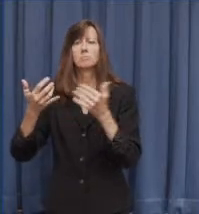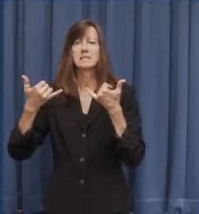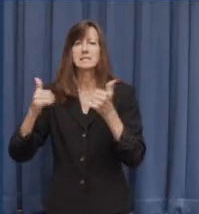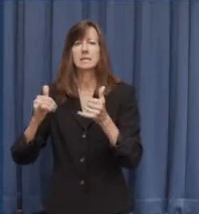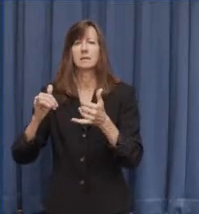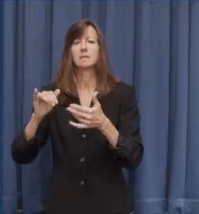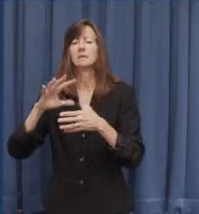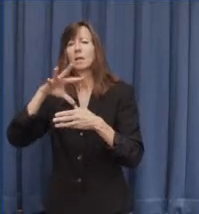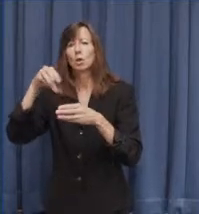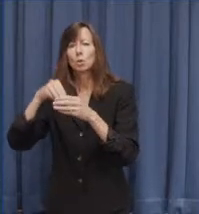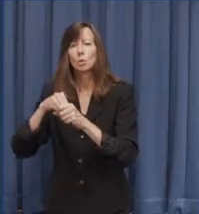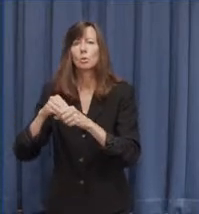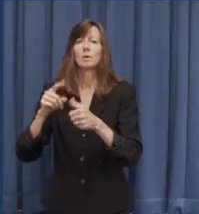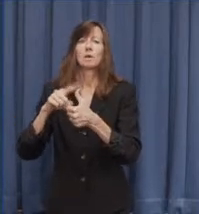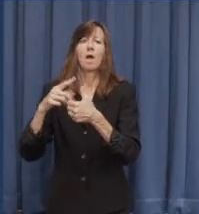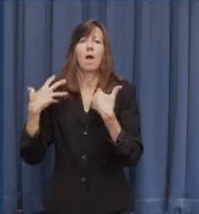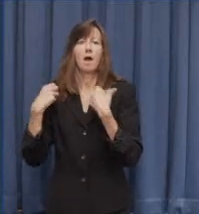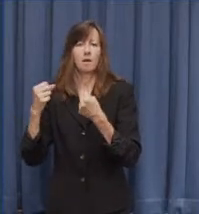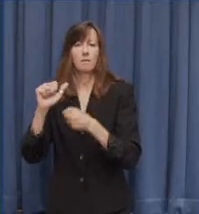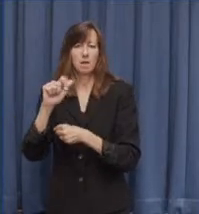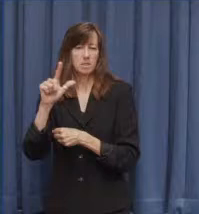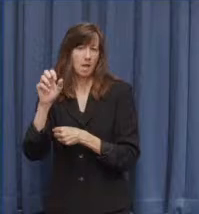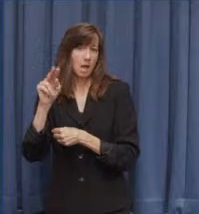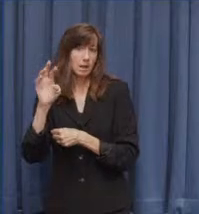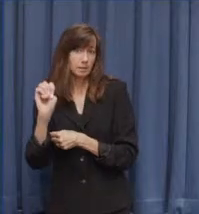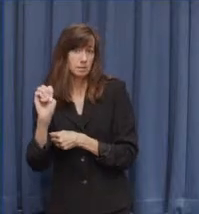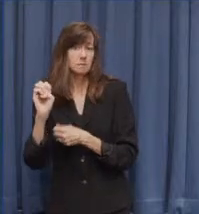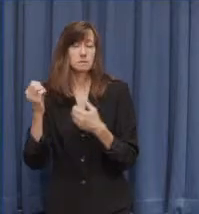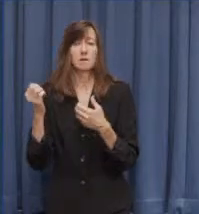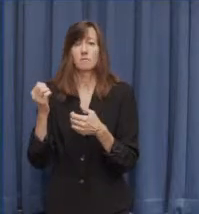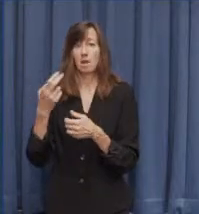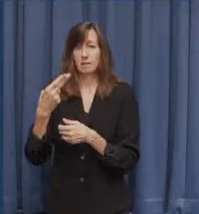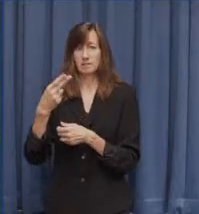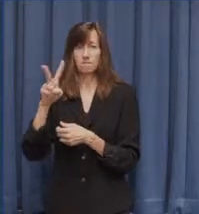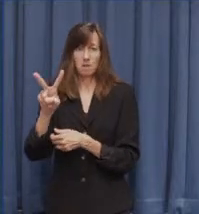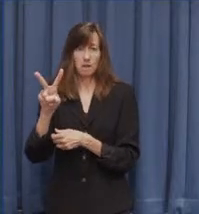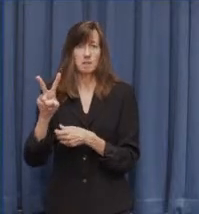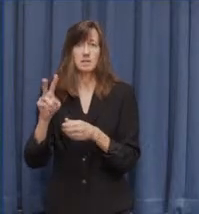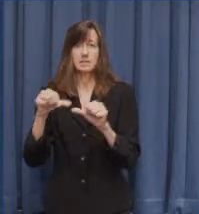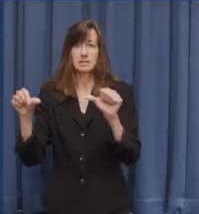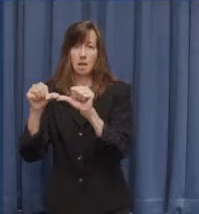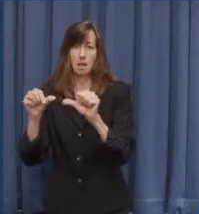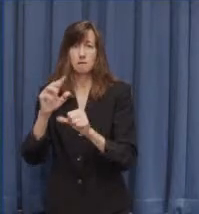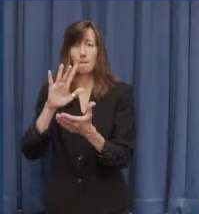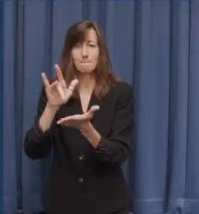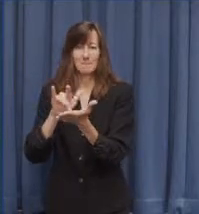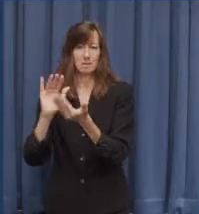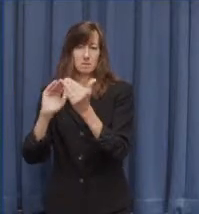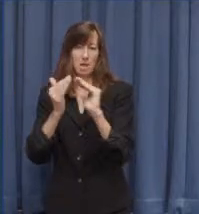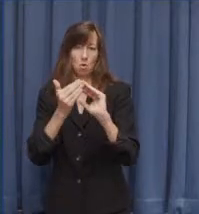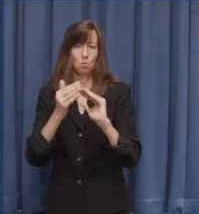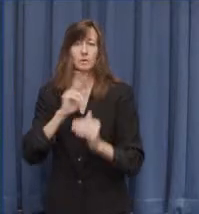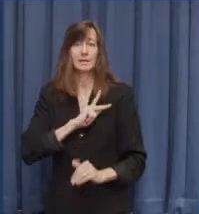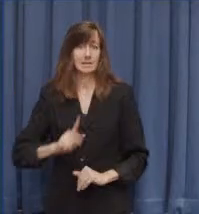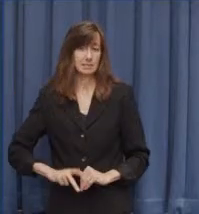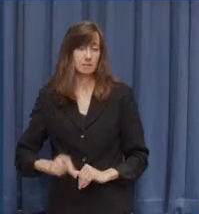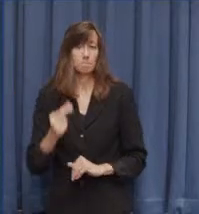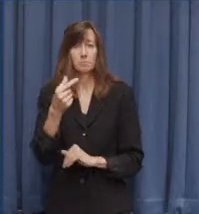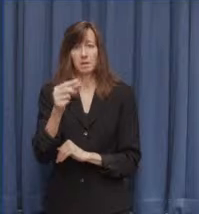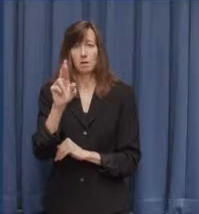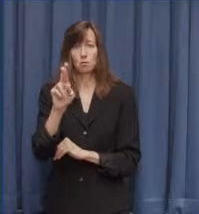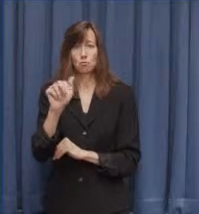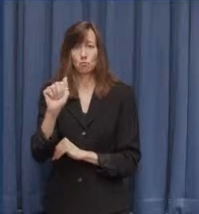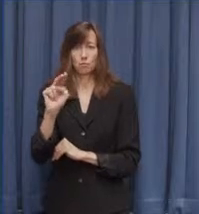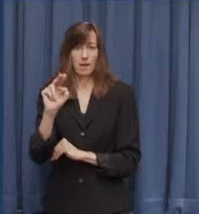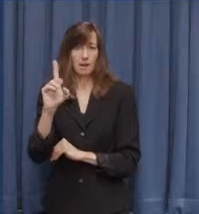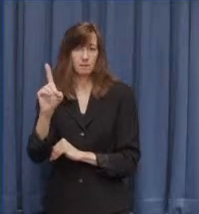They include Health Alliance of the Hudson Valley site, which is in Midtown Kingston at Grand Street. That's both drive